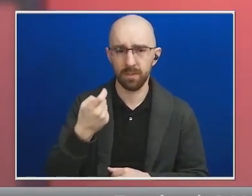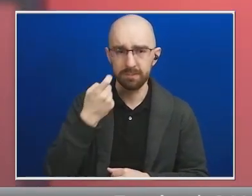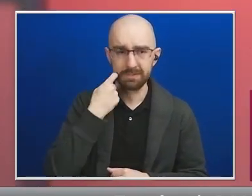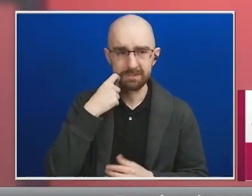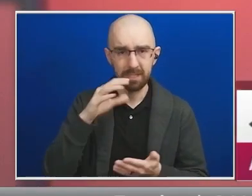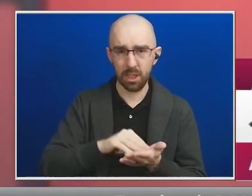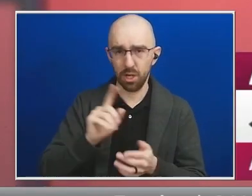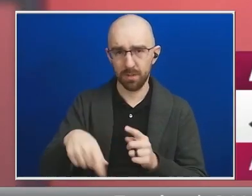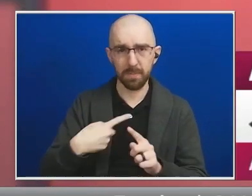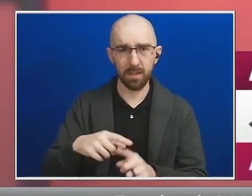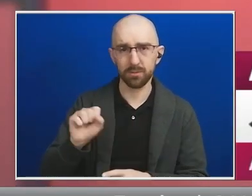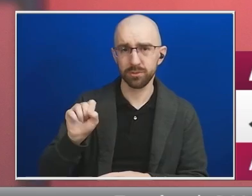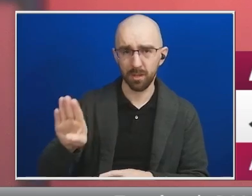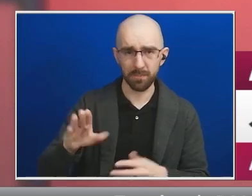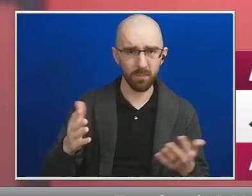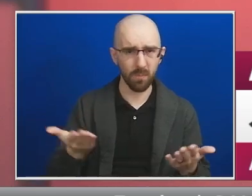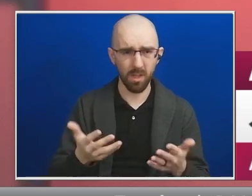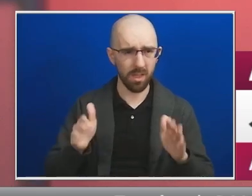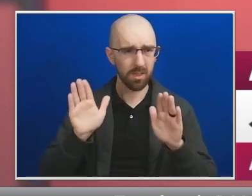an incredible